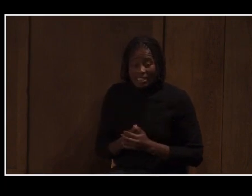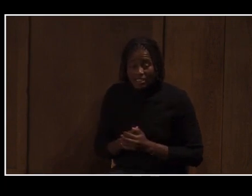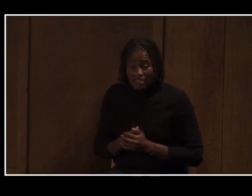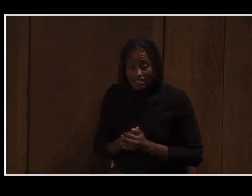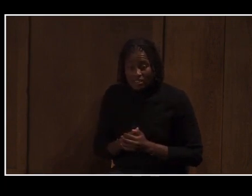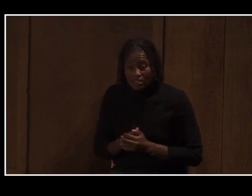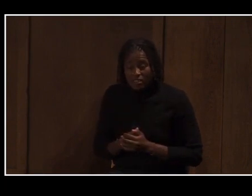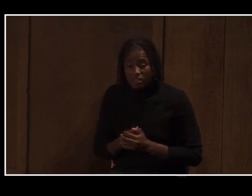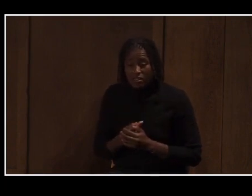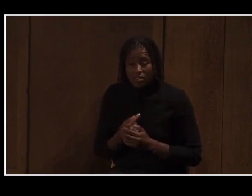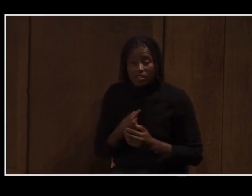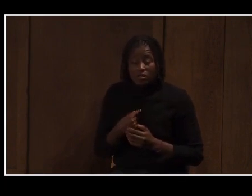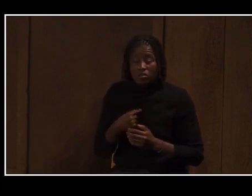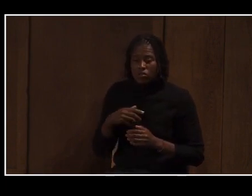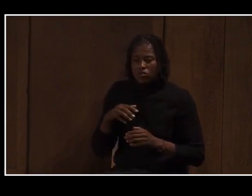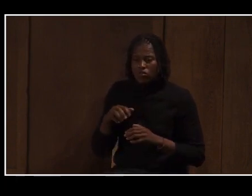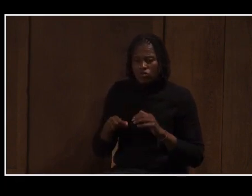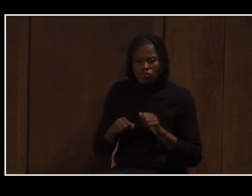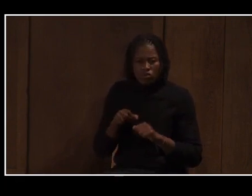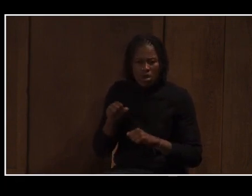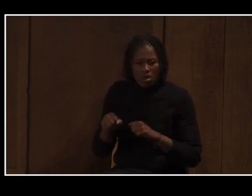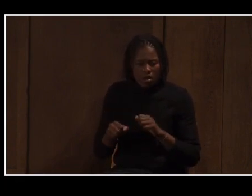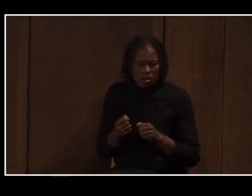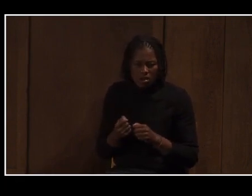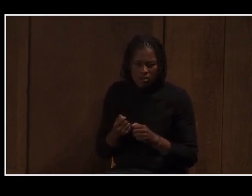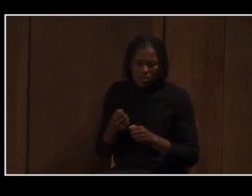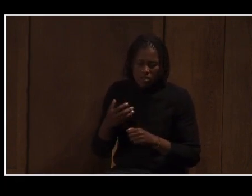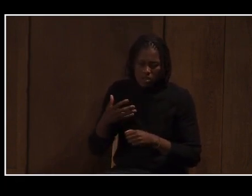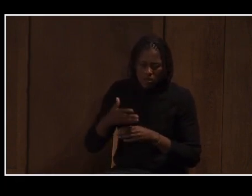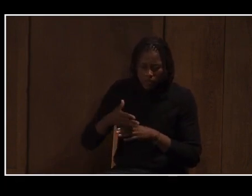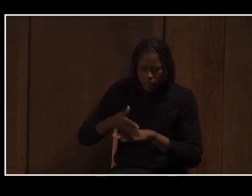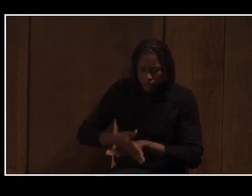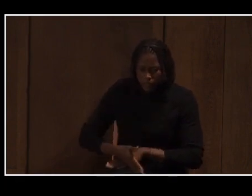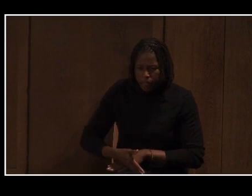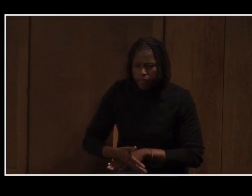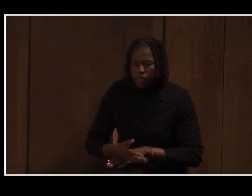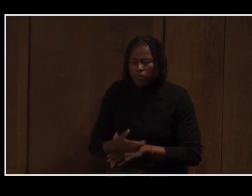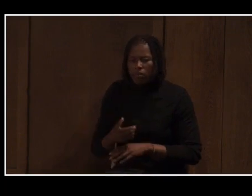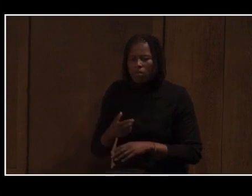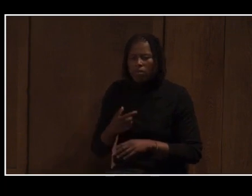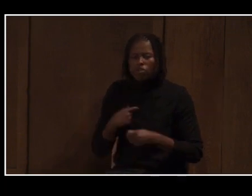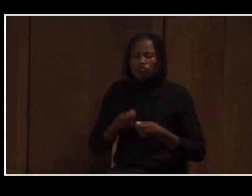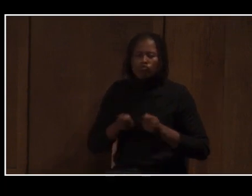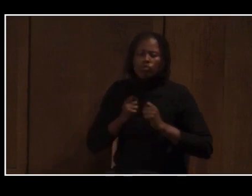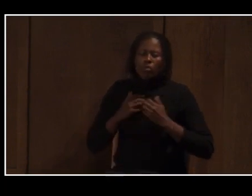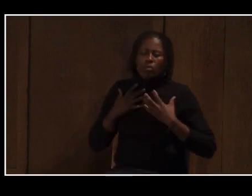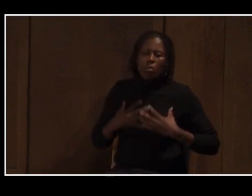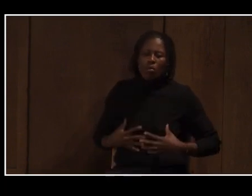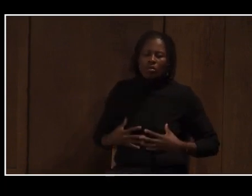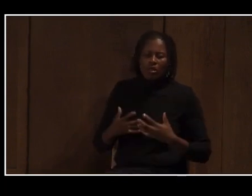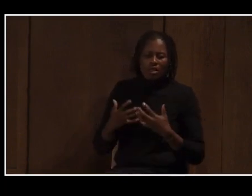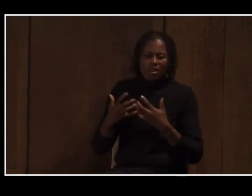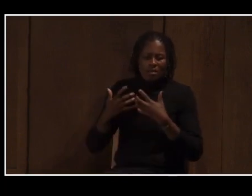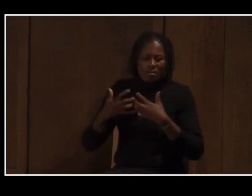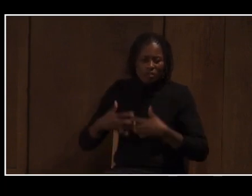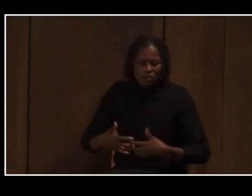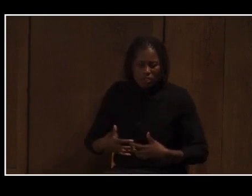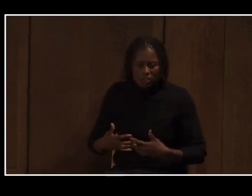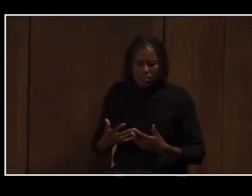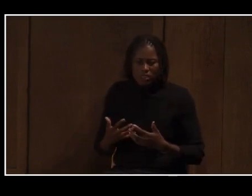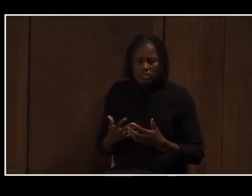phase, struggling with a nervosa. I began to treat it like a machine, the body. Prolonged bouts of